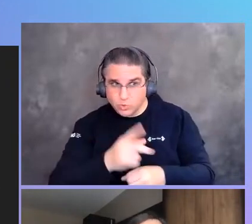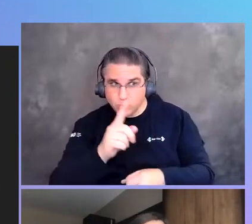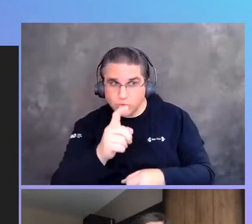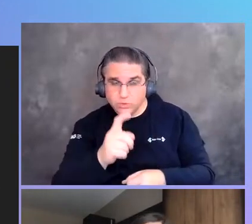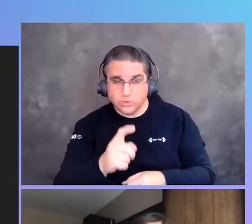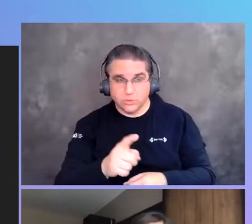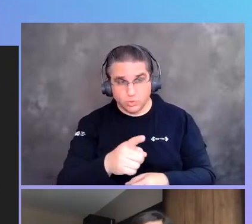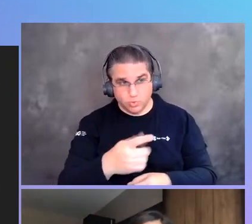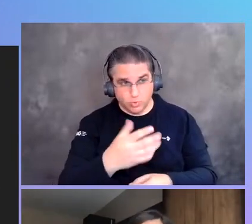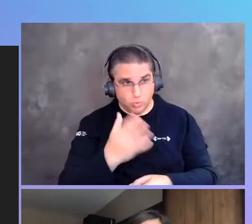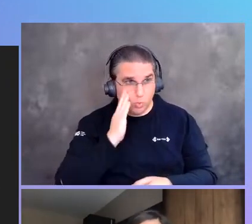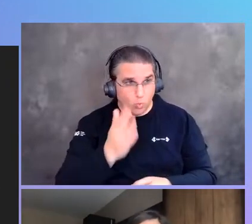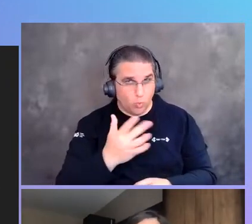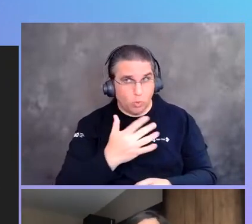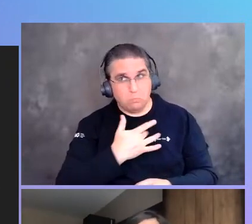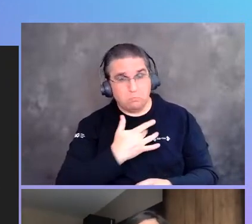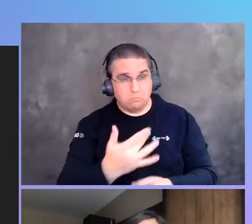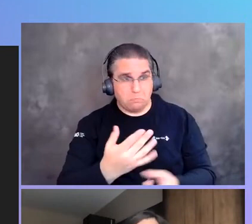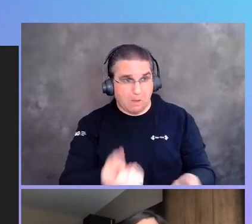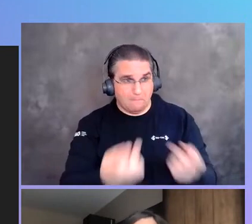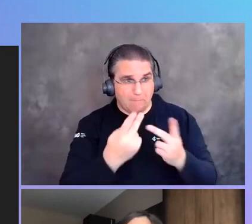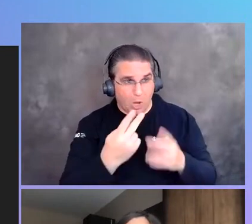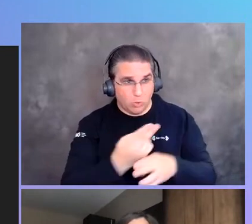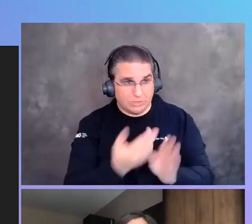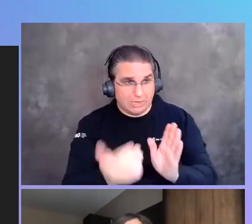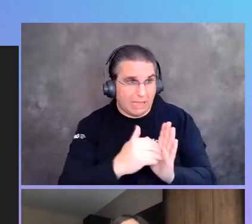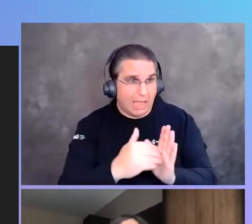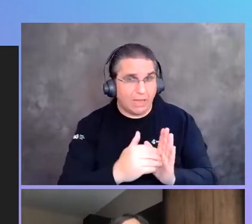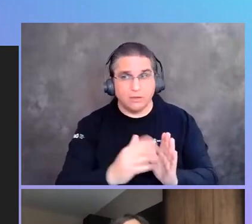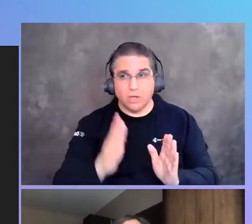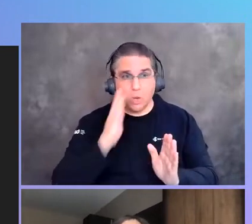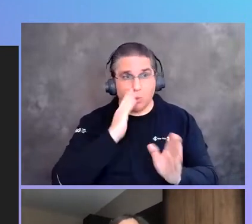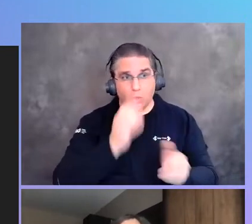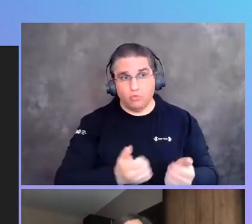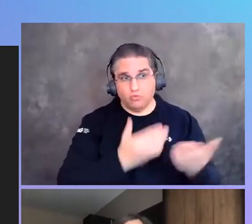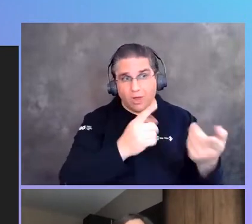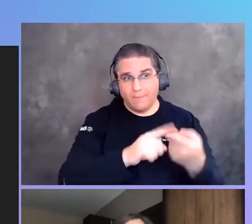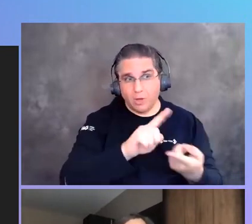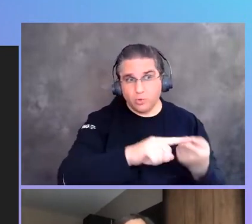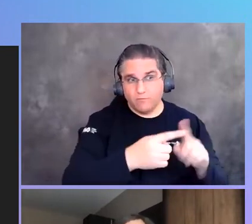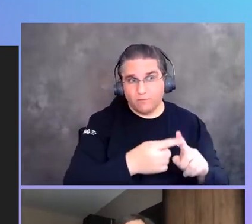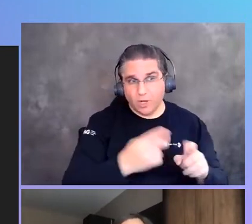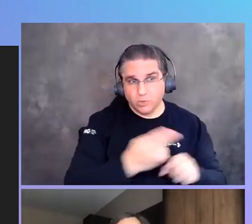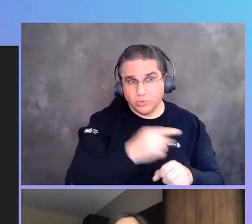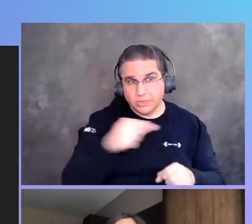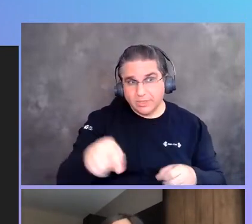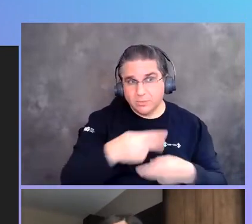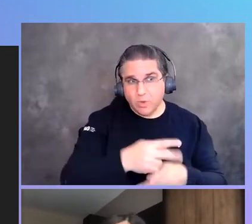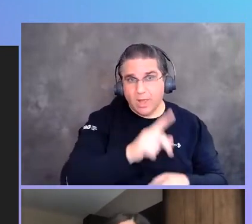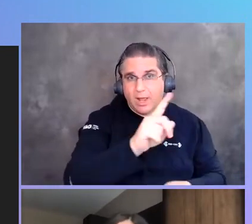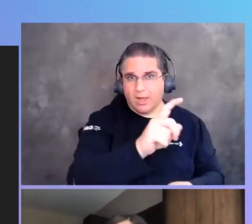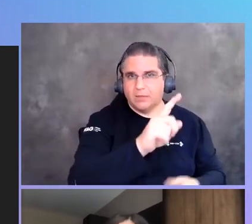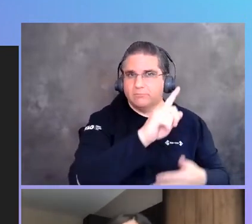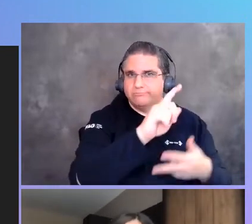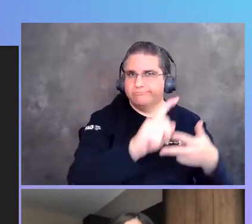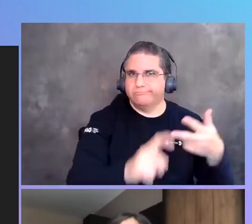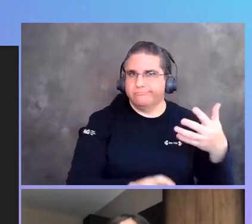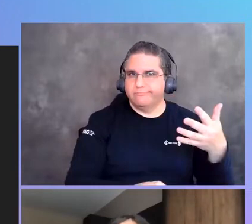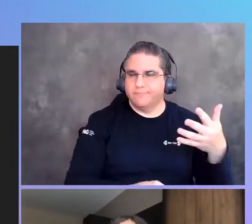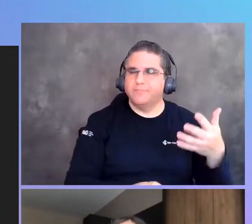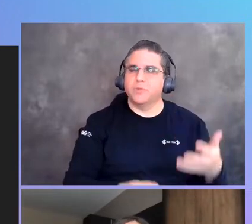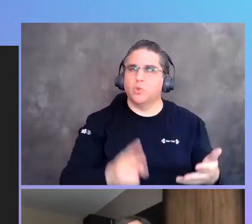you recommend this product to someone else to use? And all of these are very clear indicators of how much someone enjoyed your